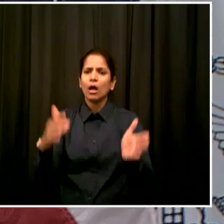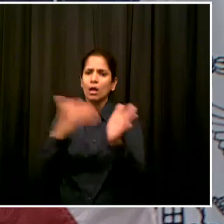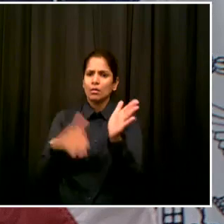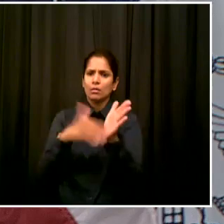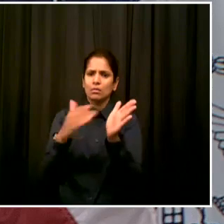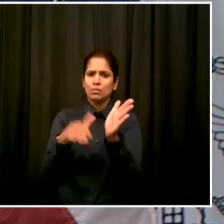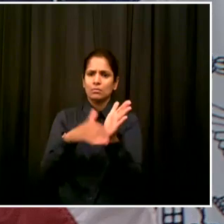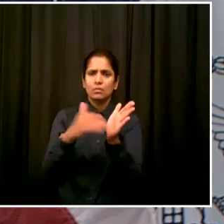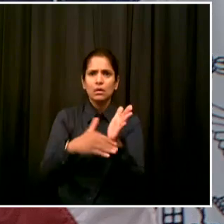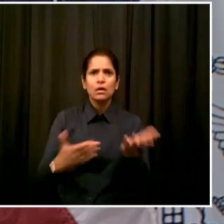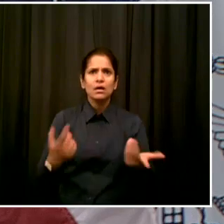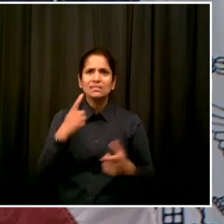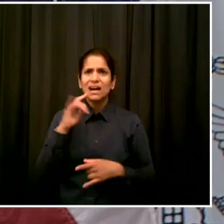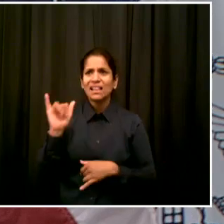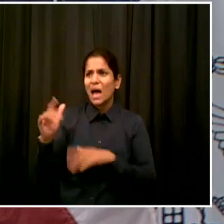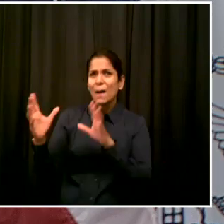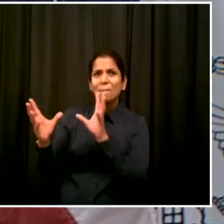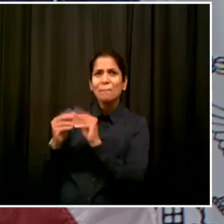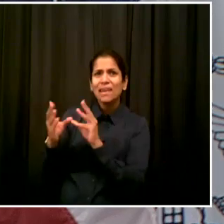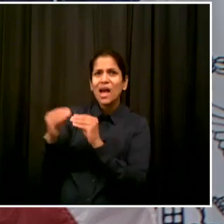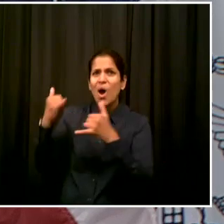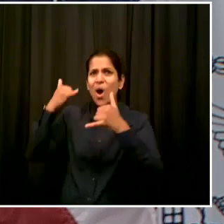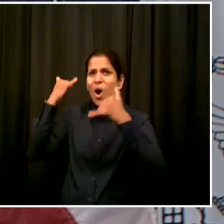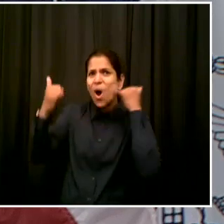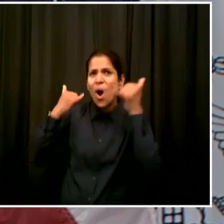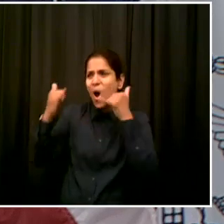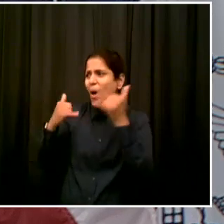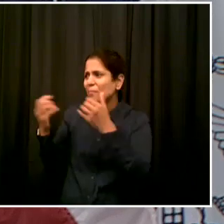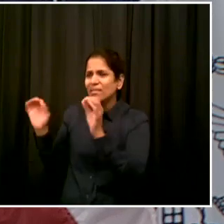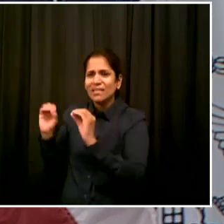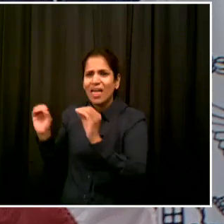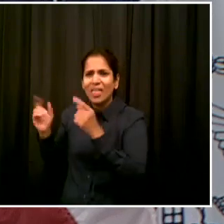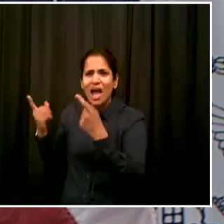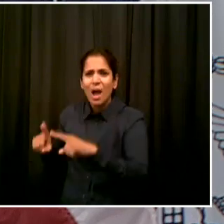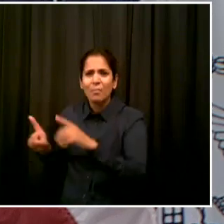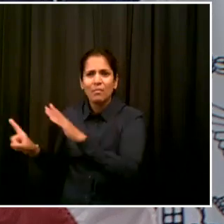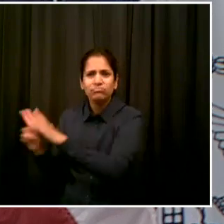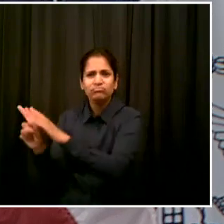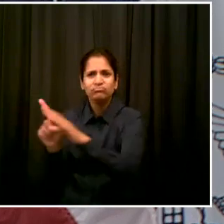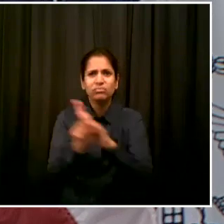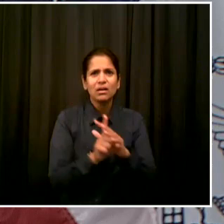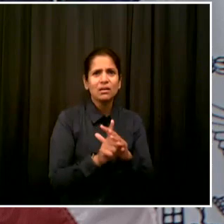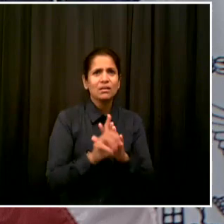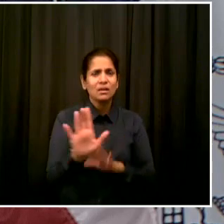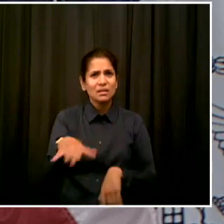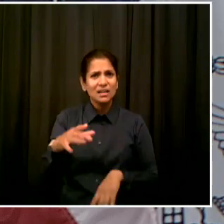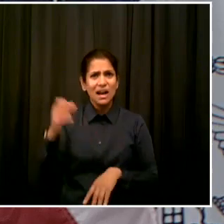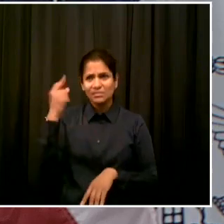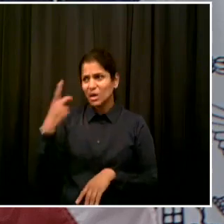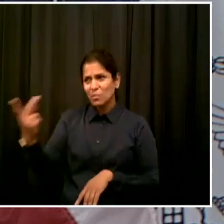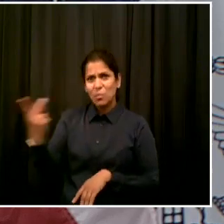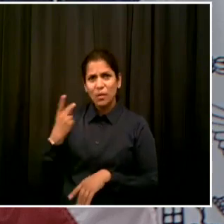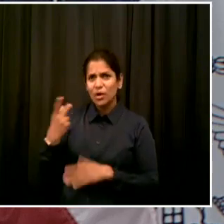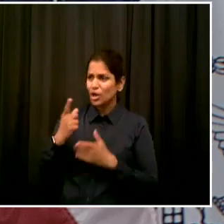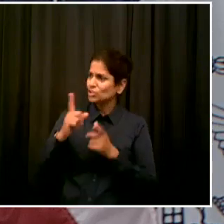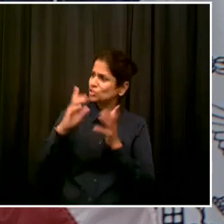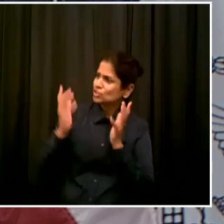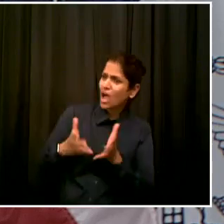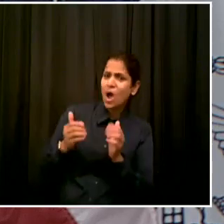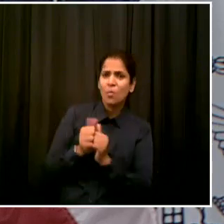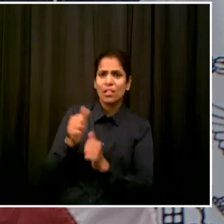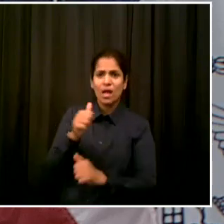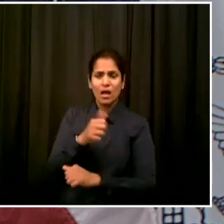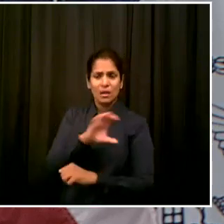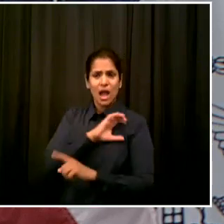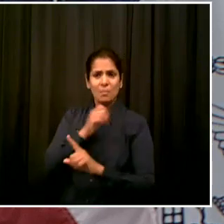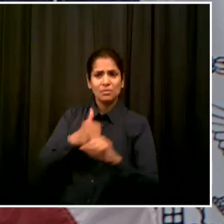conversations with the commissioner, including yesterday, where we talk about everything that's going on. And look, we understand, we don't agree